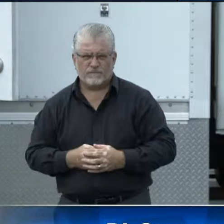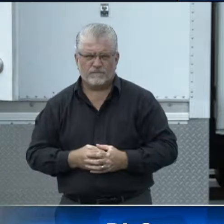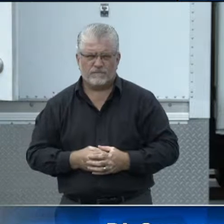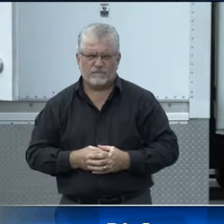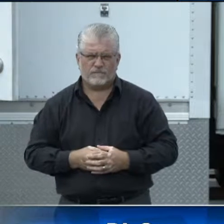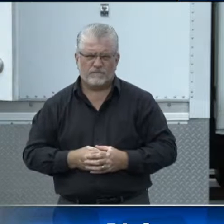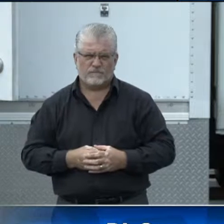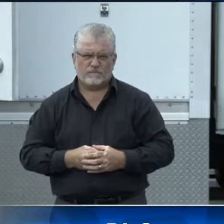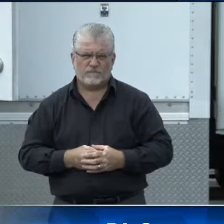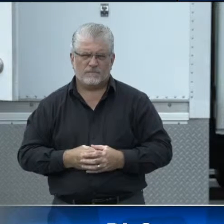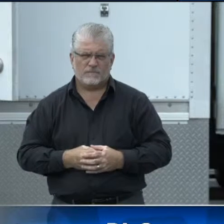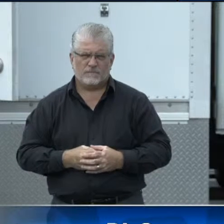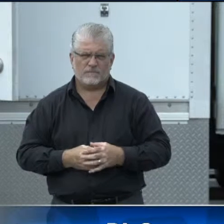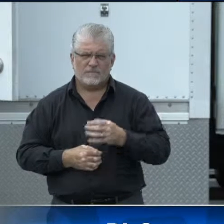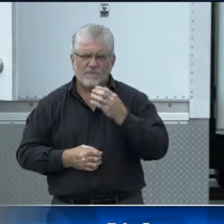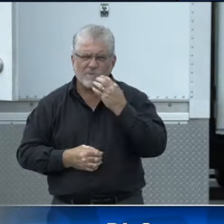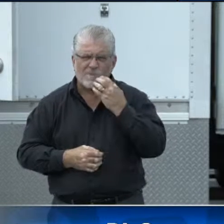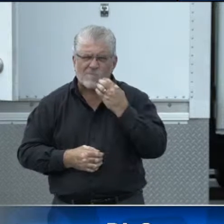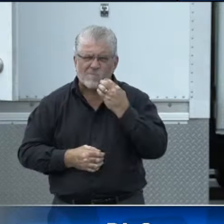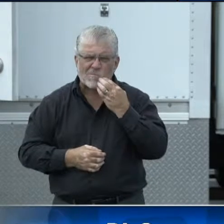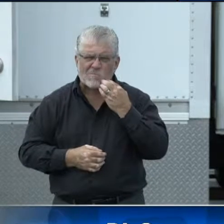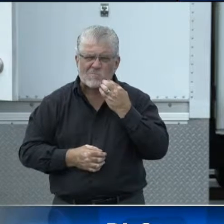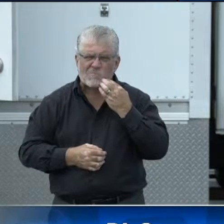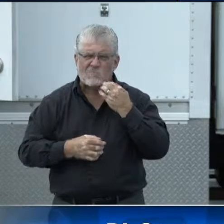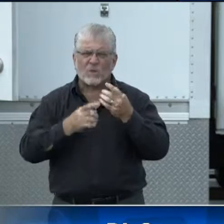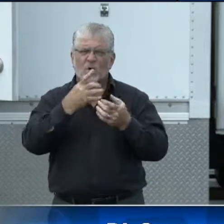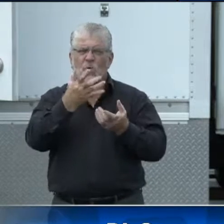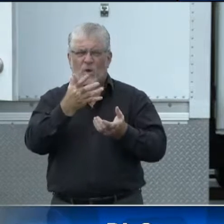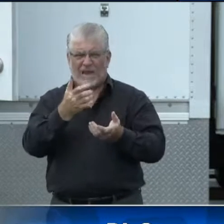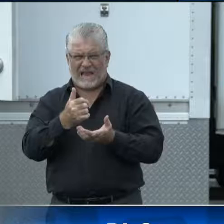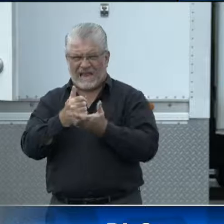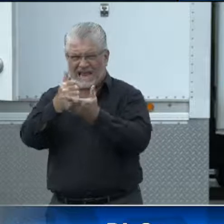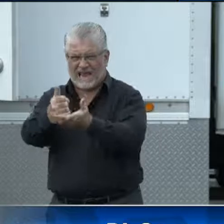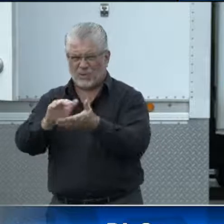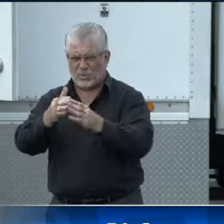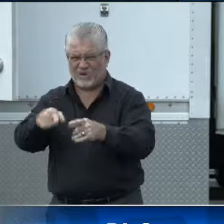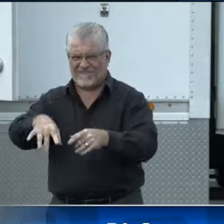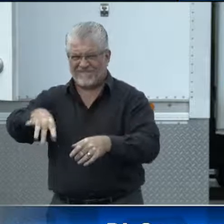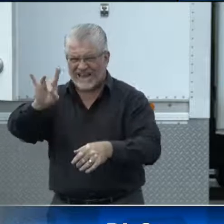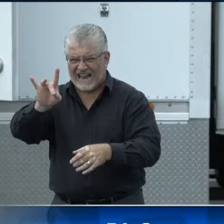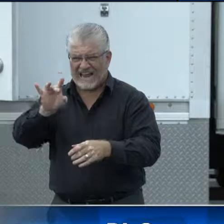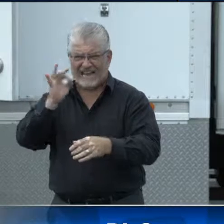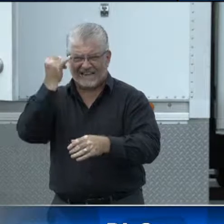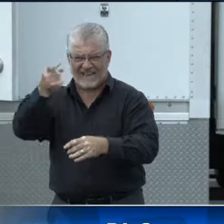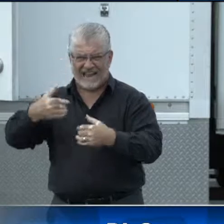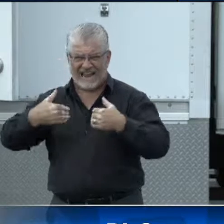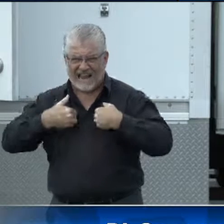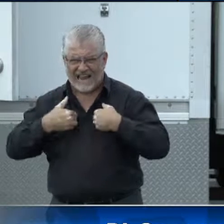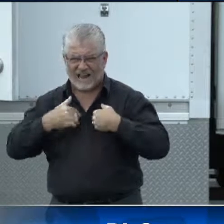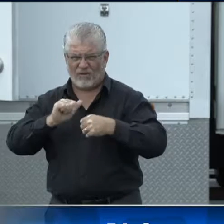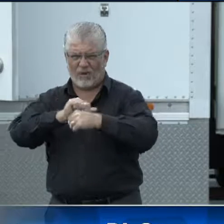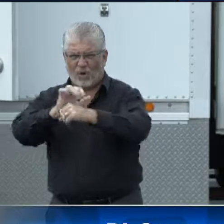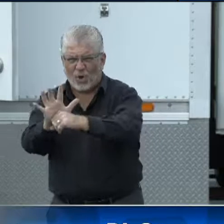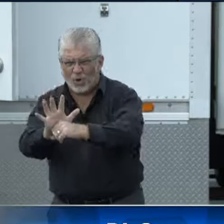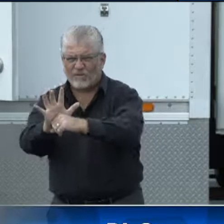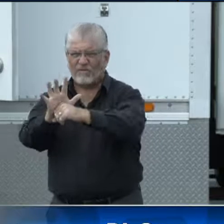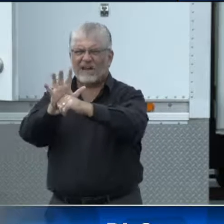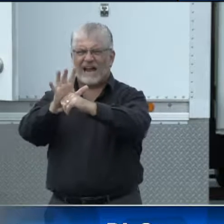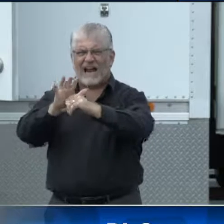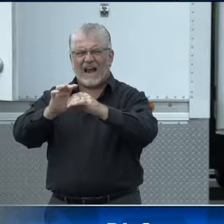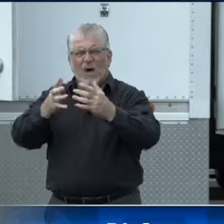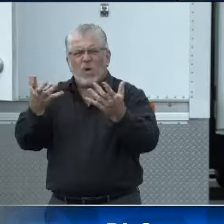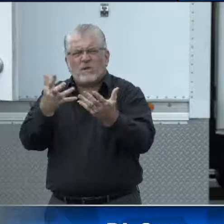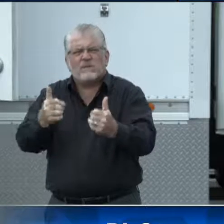when you find that they have COVID-19, when members of those communities have COVID-19, what is the greatest barrier? Is it a lack of education, a lack